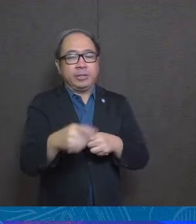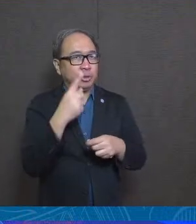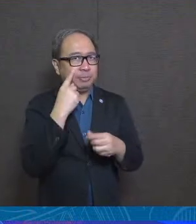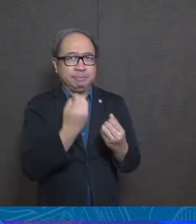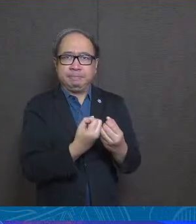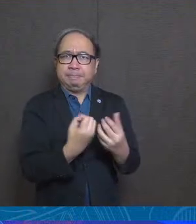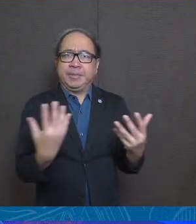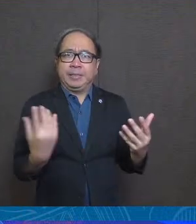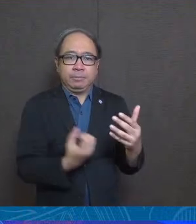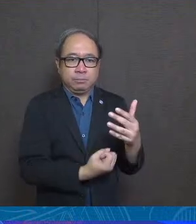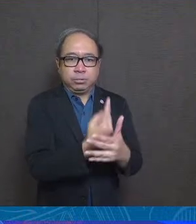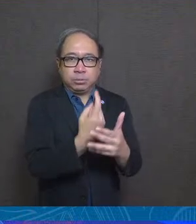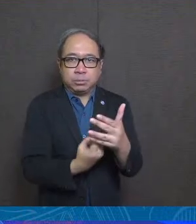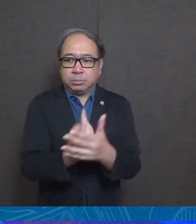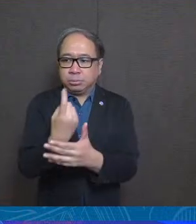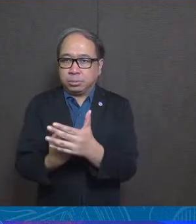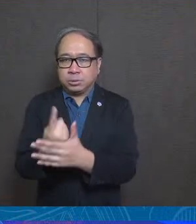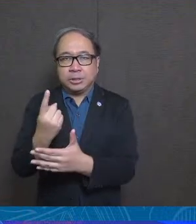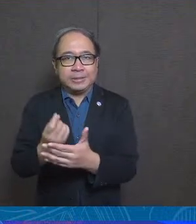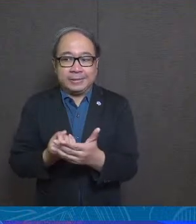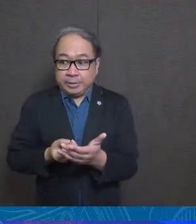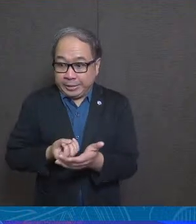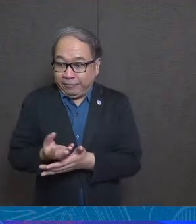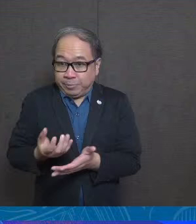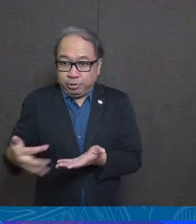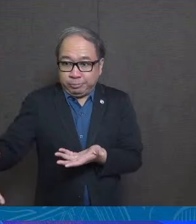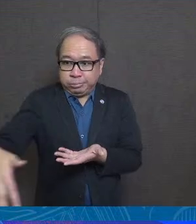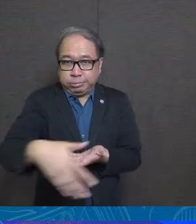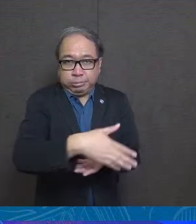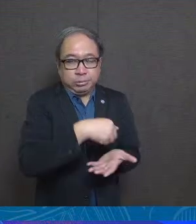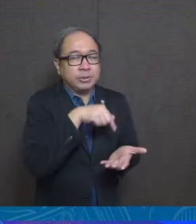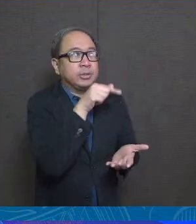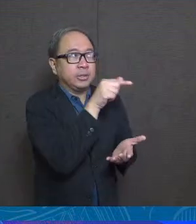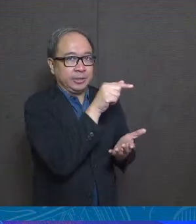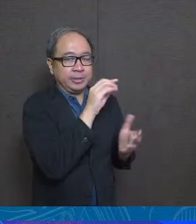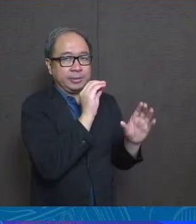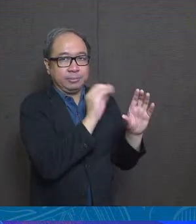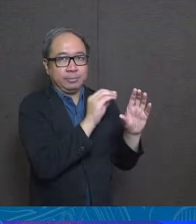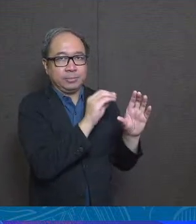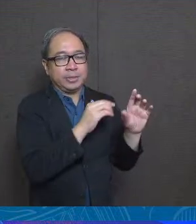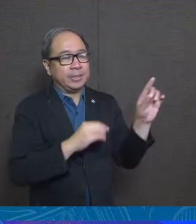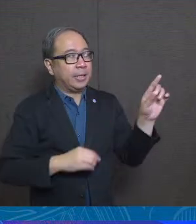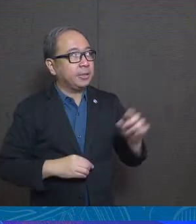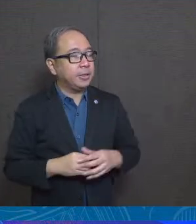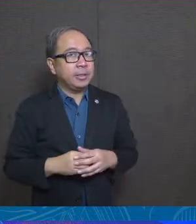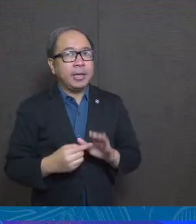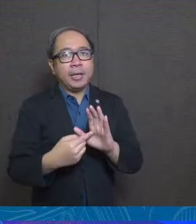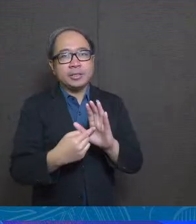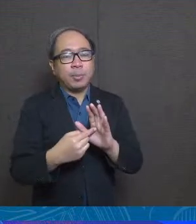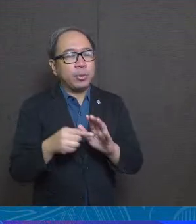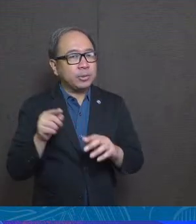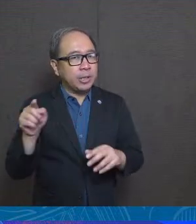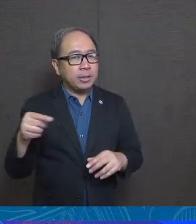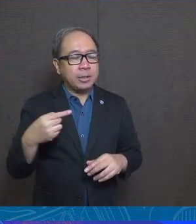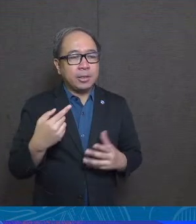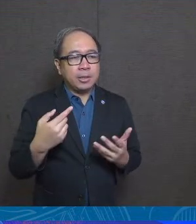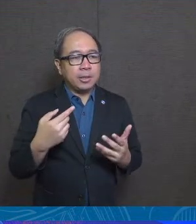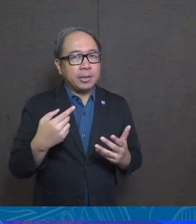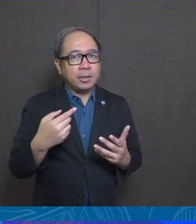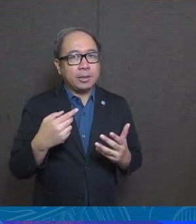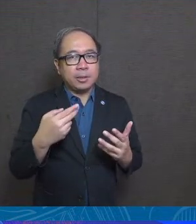coming up to this. And for example, in Hokkaido, there's a car rollover